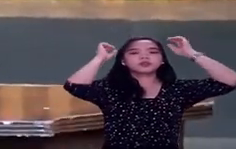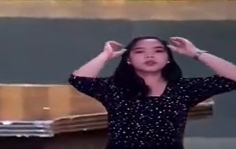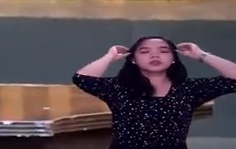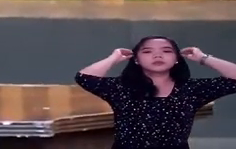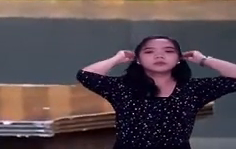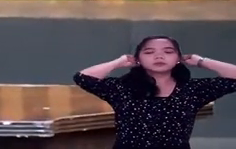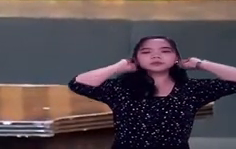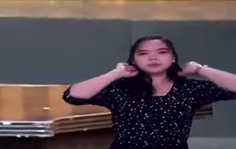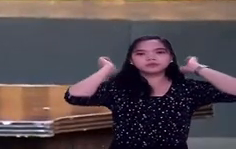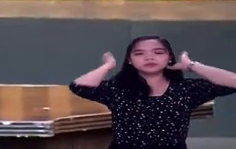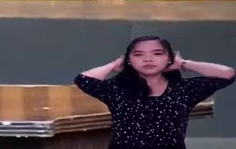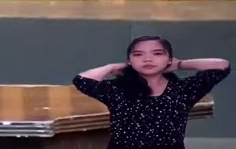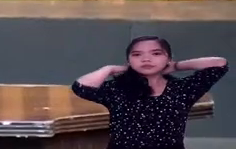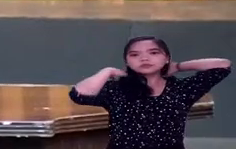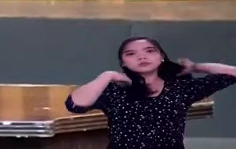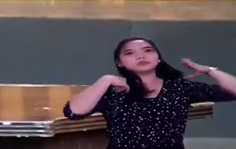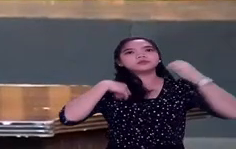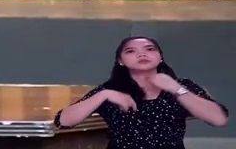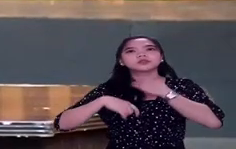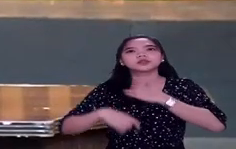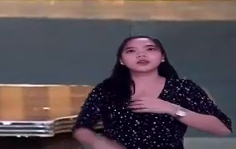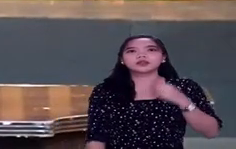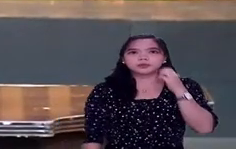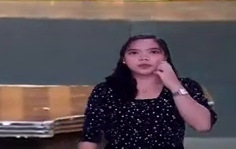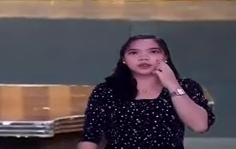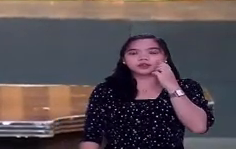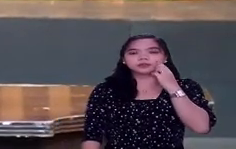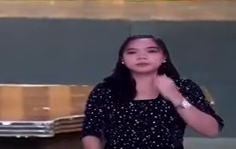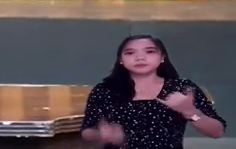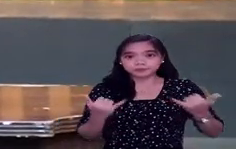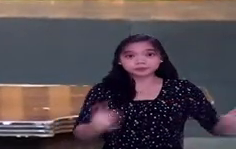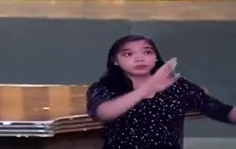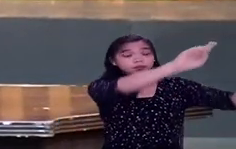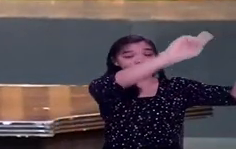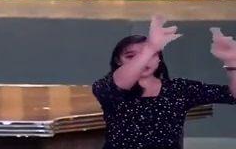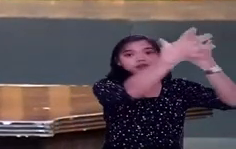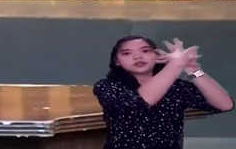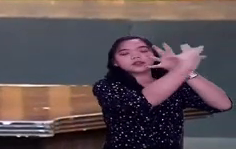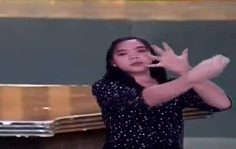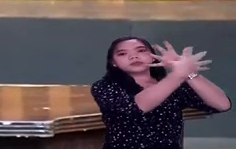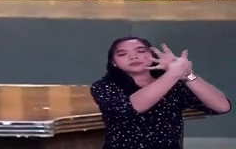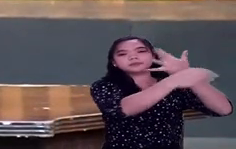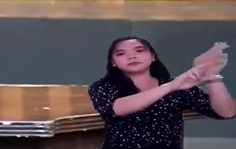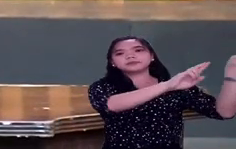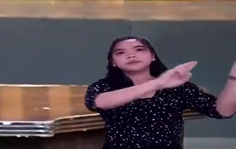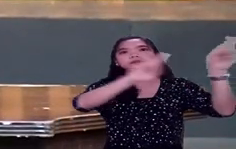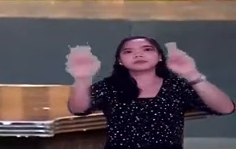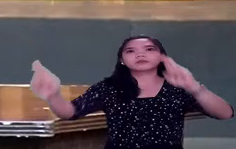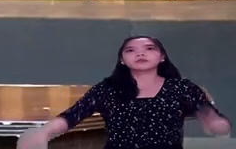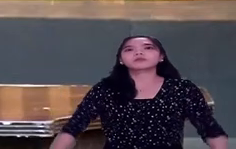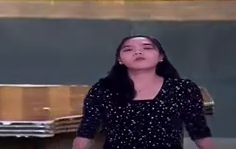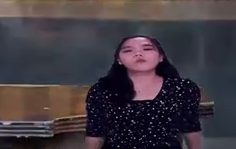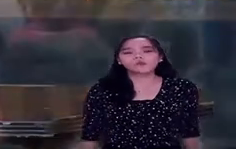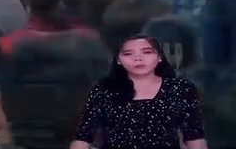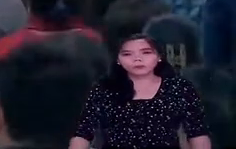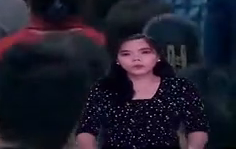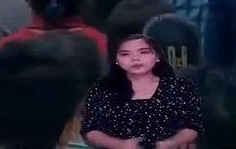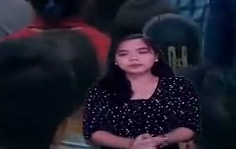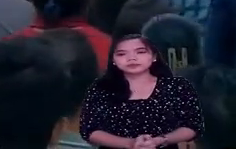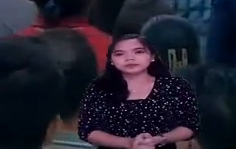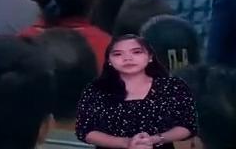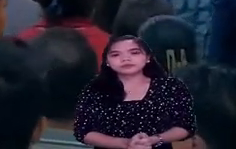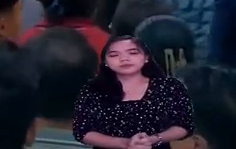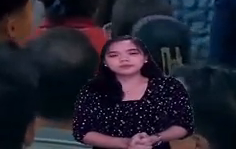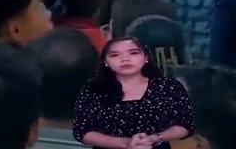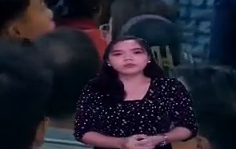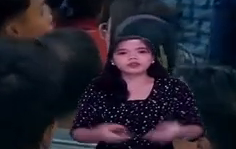light. Send the light. Send the gospel light. On the last verse, we will take our offering. So ushers, please prepare.